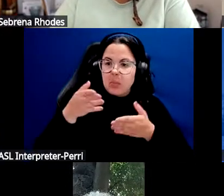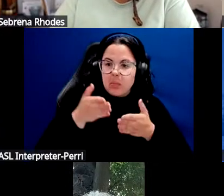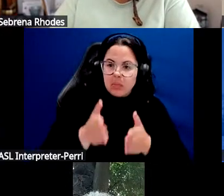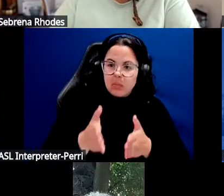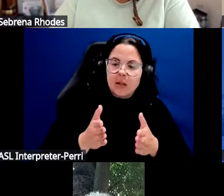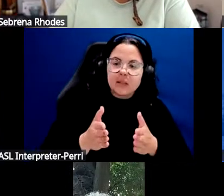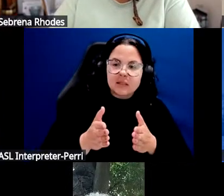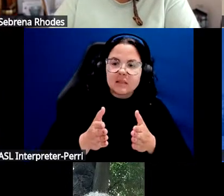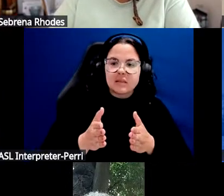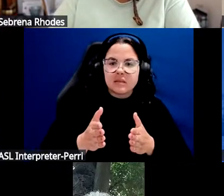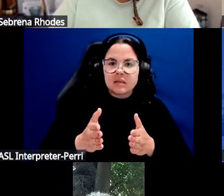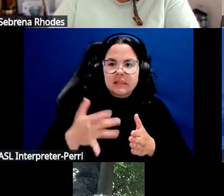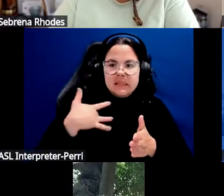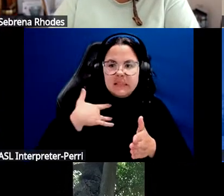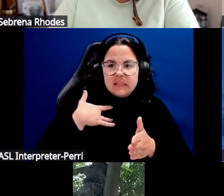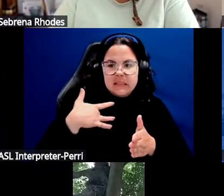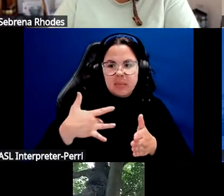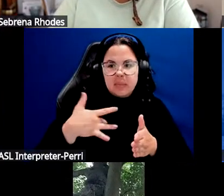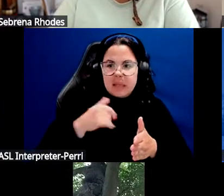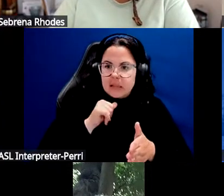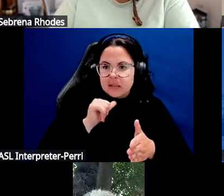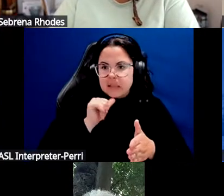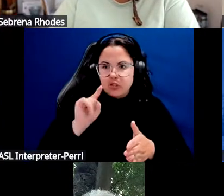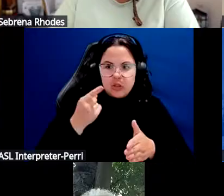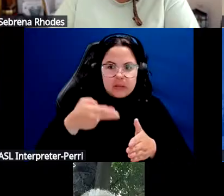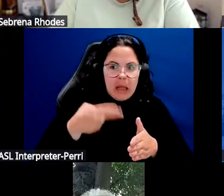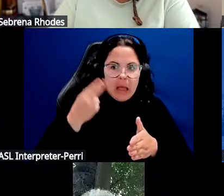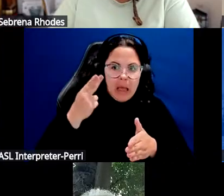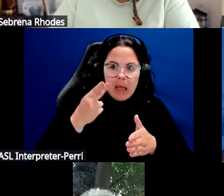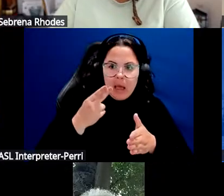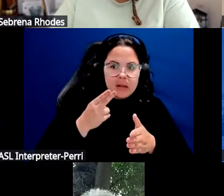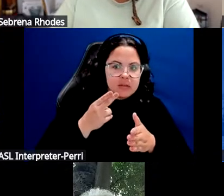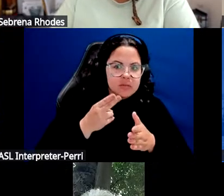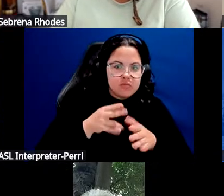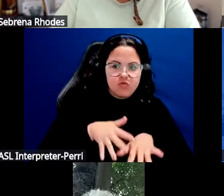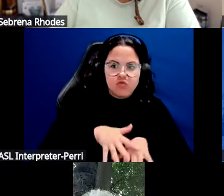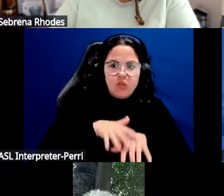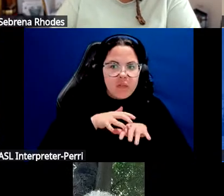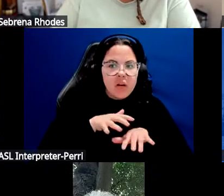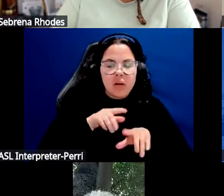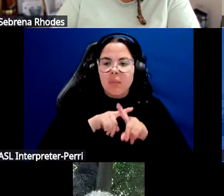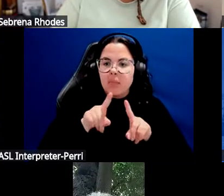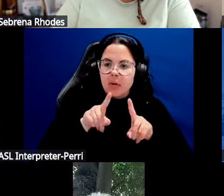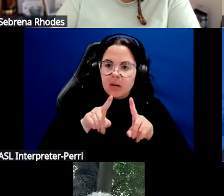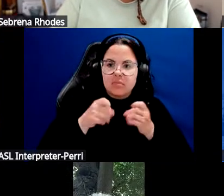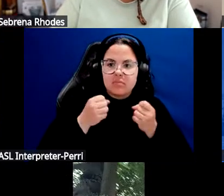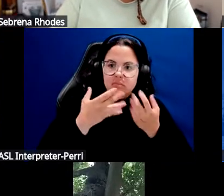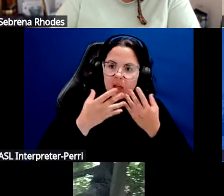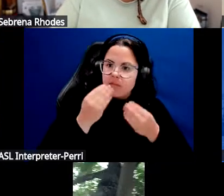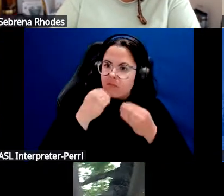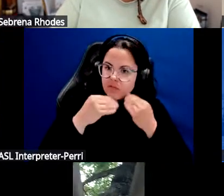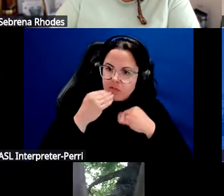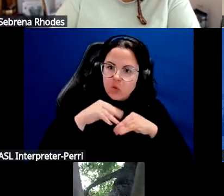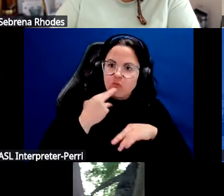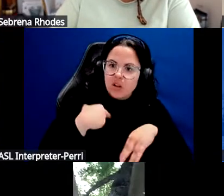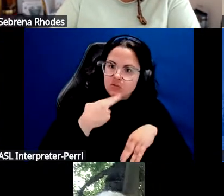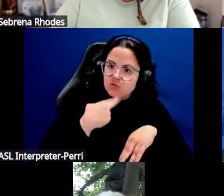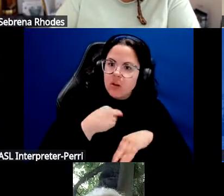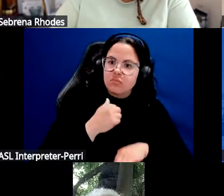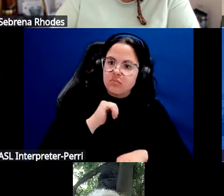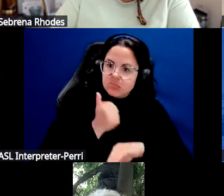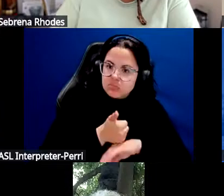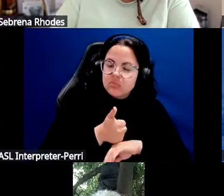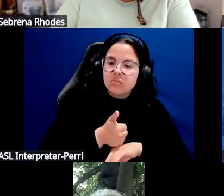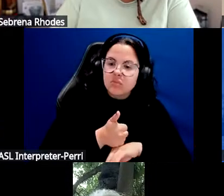those are corridors with not only high traffic volume of folks, but also corridors that have food establishments. So I would